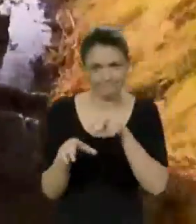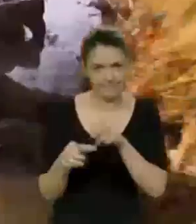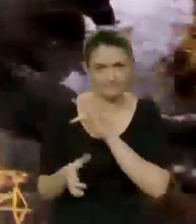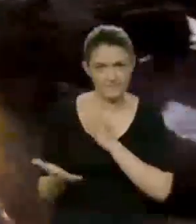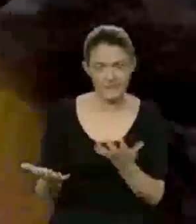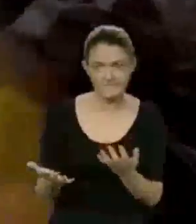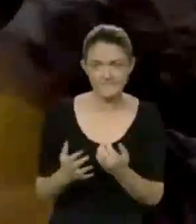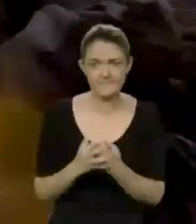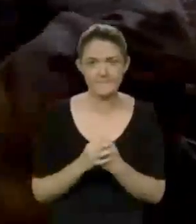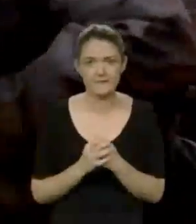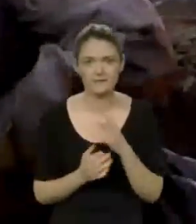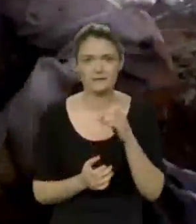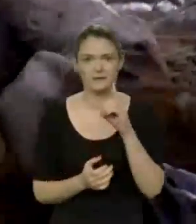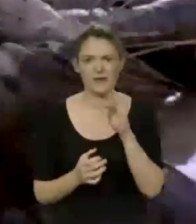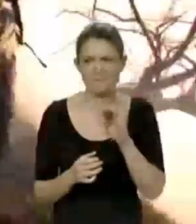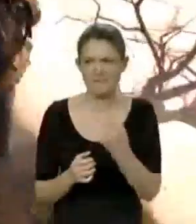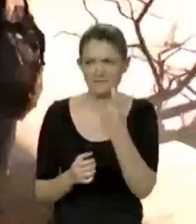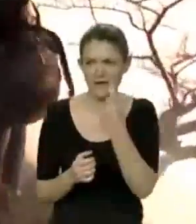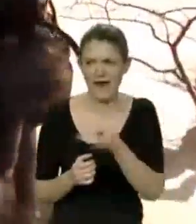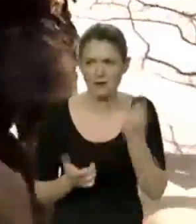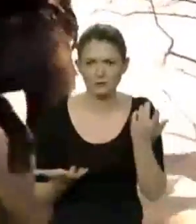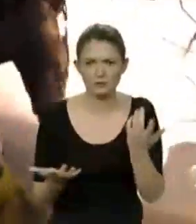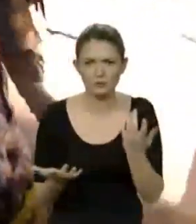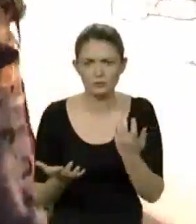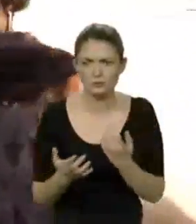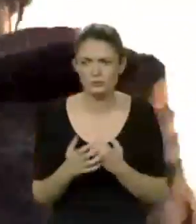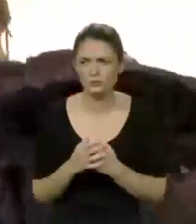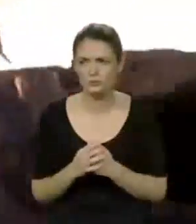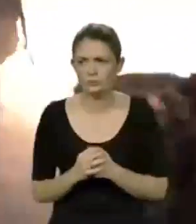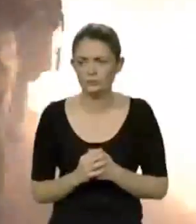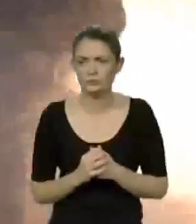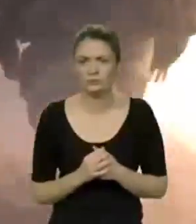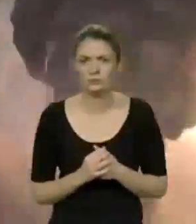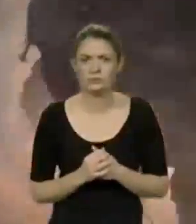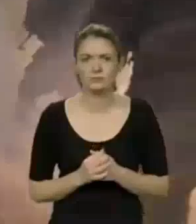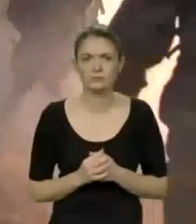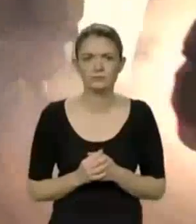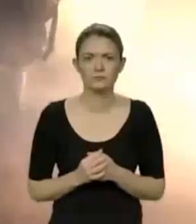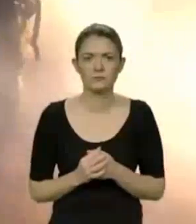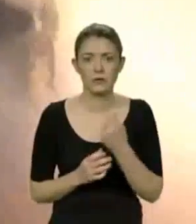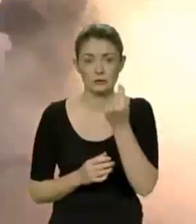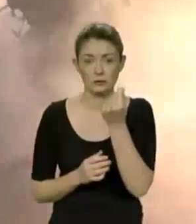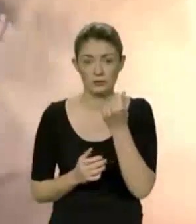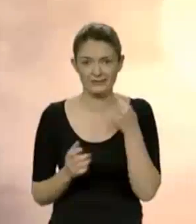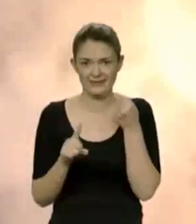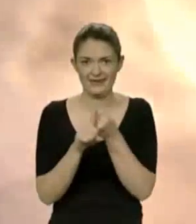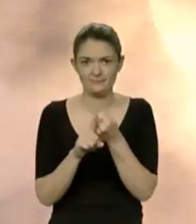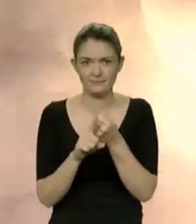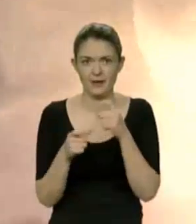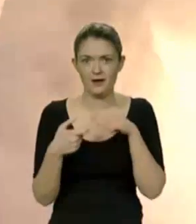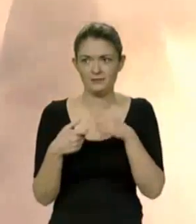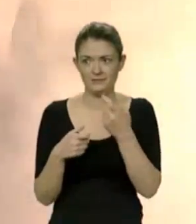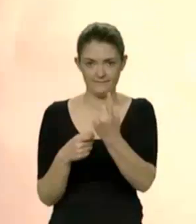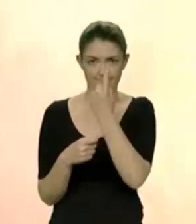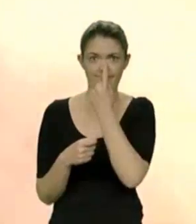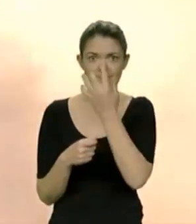Duffy, get the finger out. Get that smoke out there. Get in there. As soon as you get hit up from, say, contact front, your